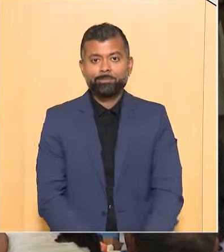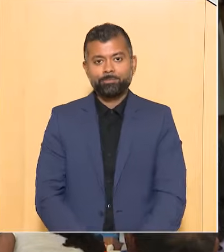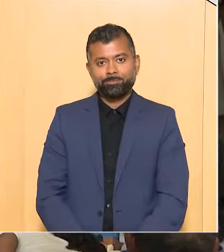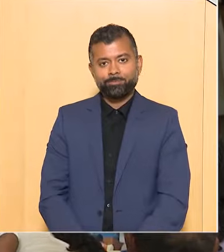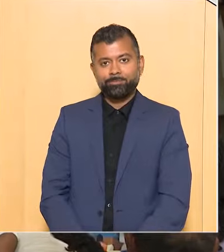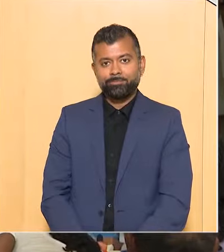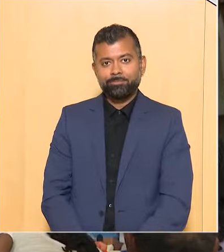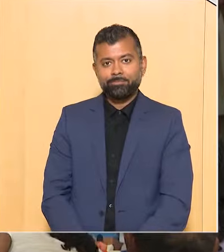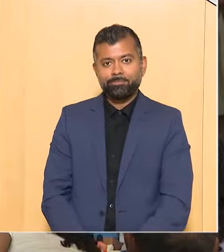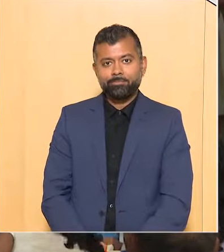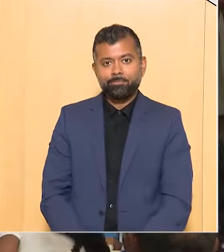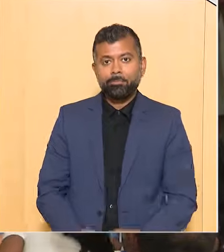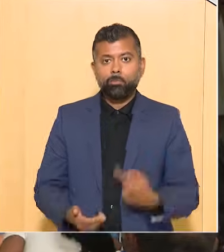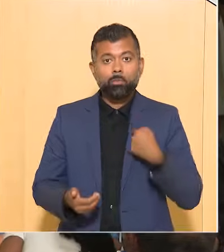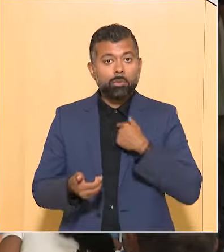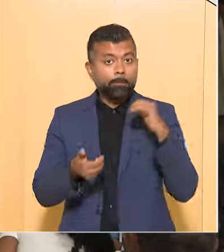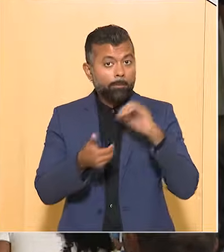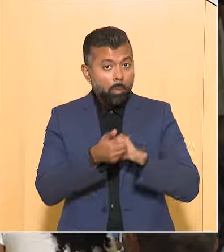Hines.